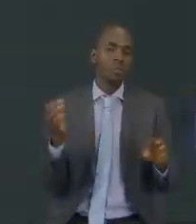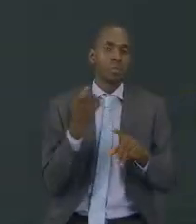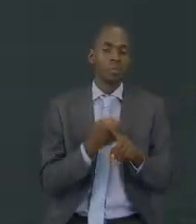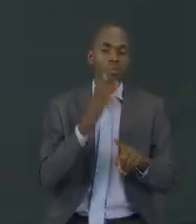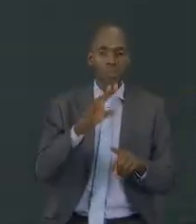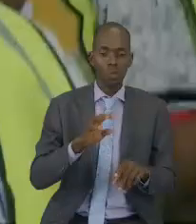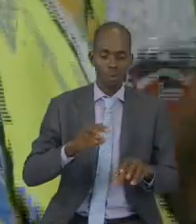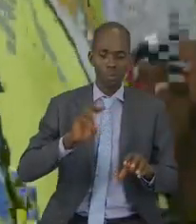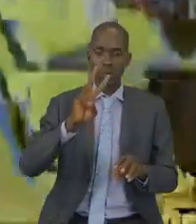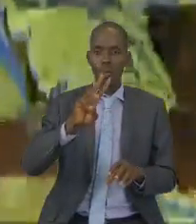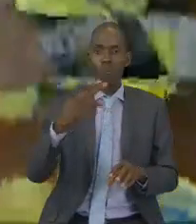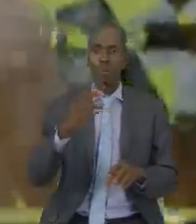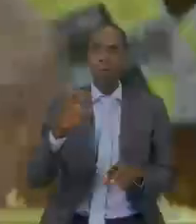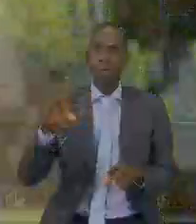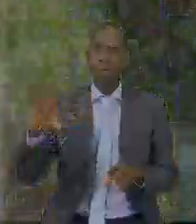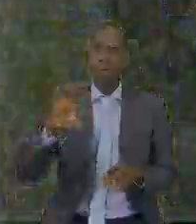wheelchair.